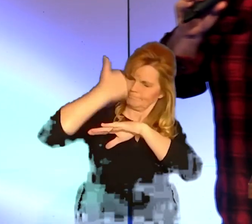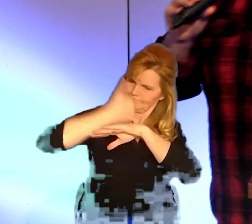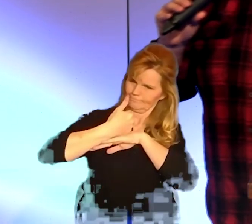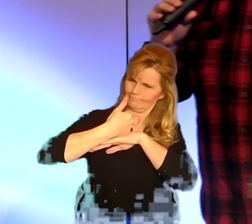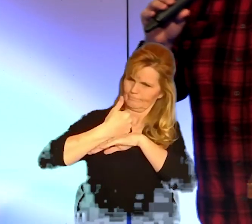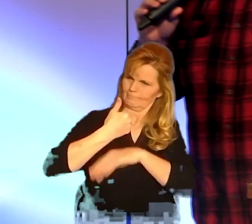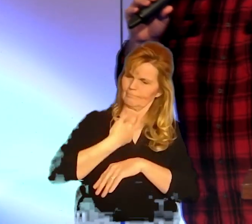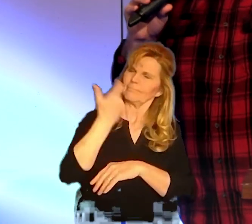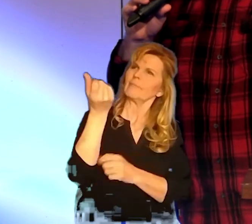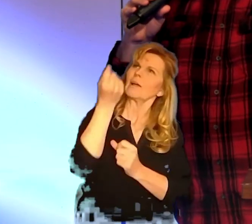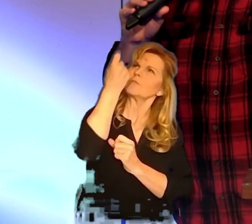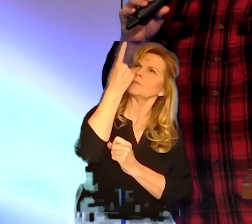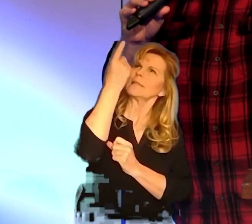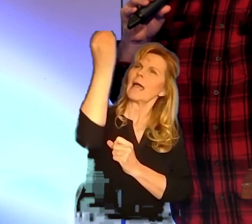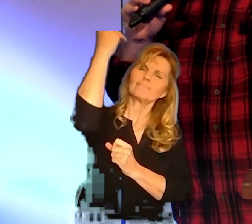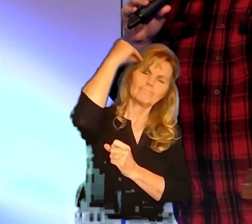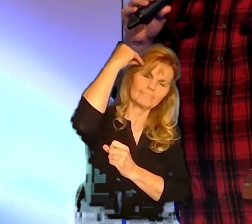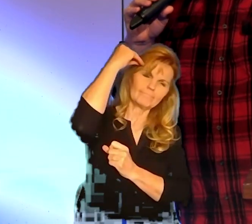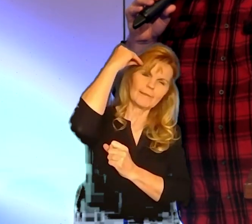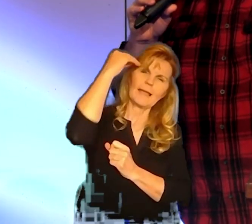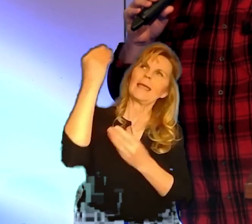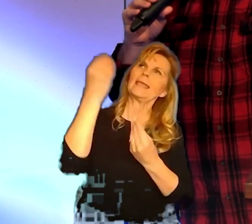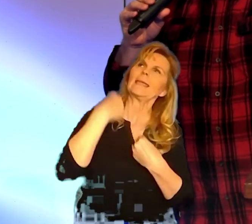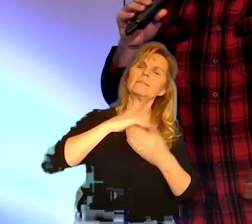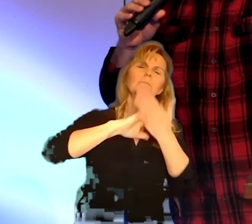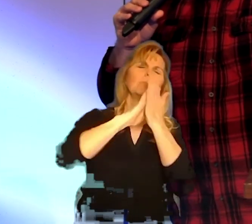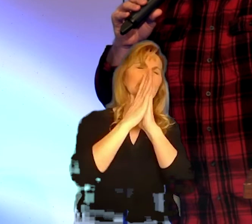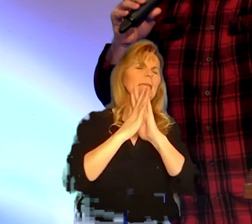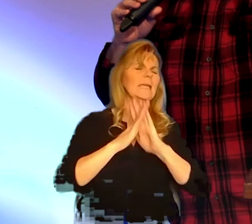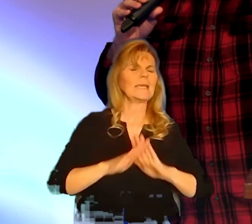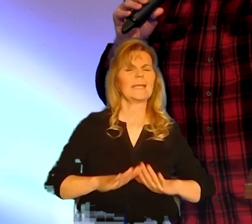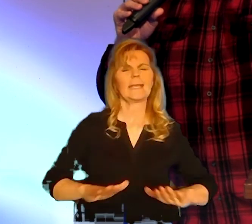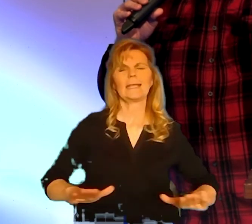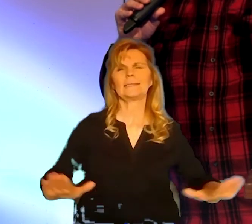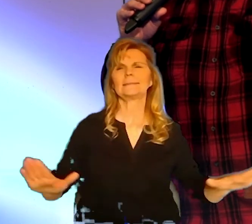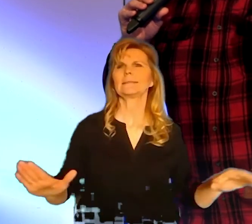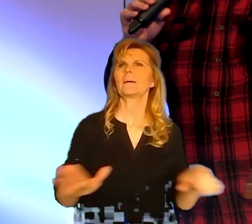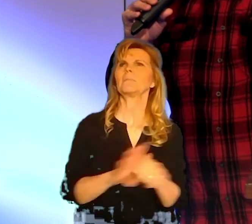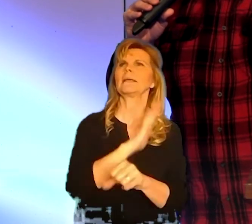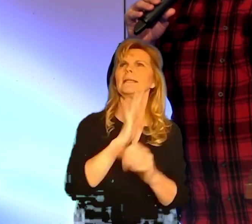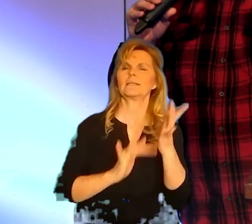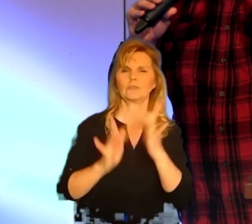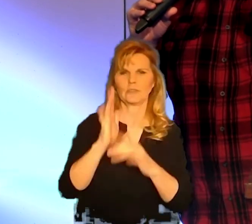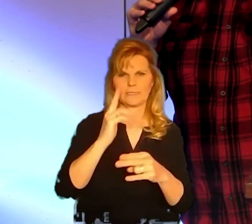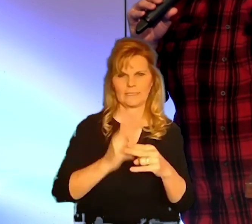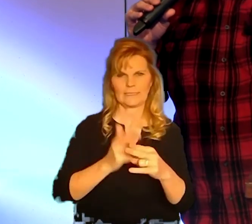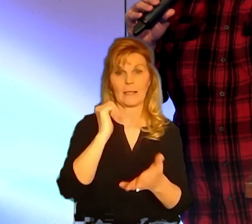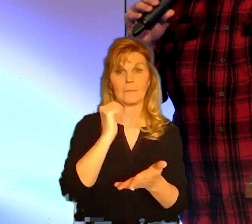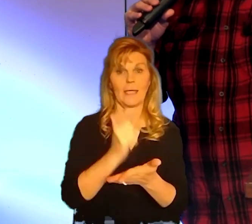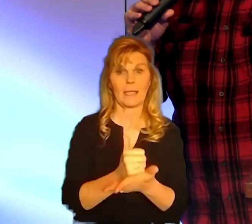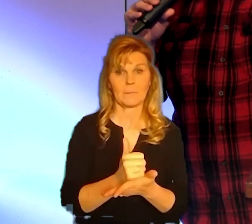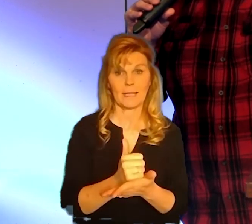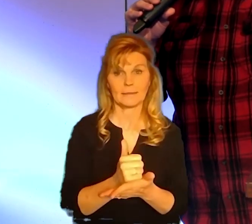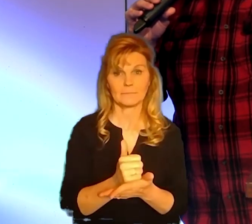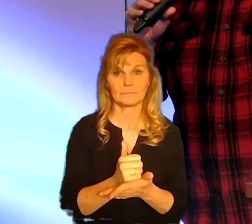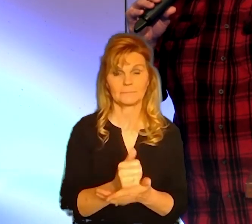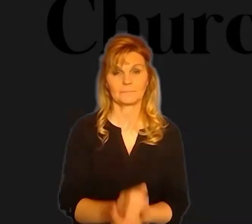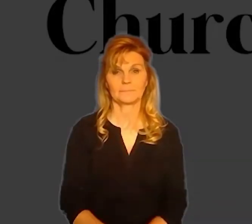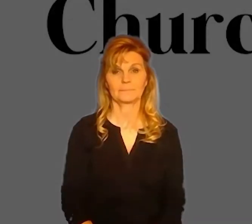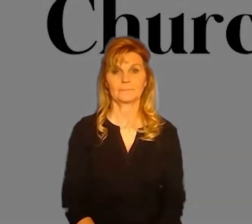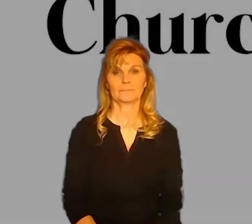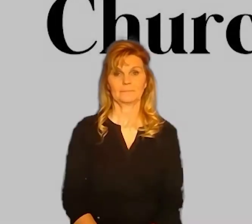and peace that surpasses all understanding. In Jesus' name, amen.